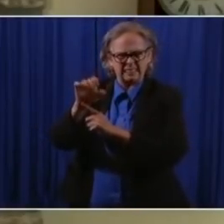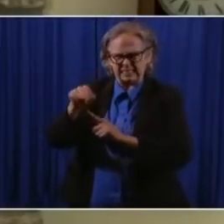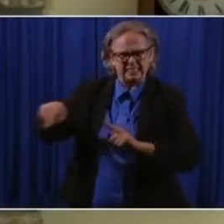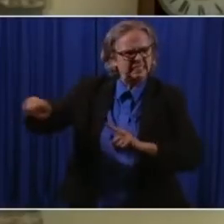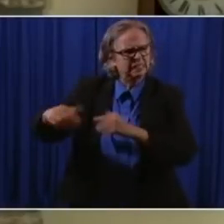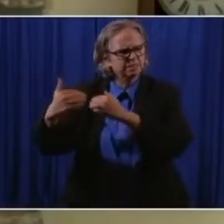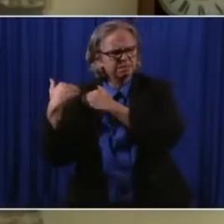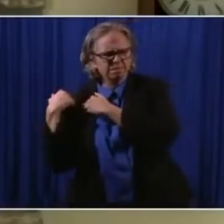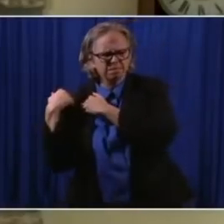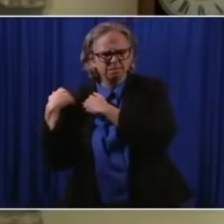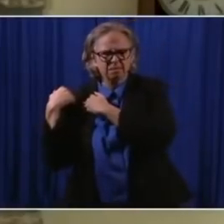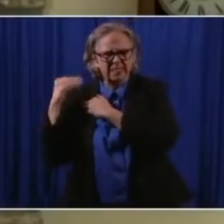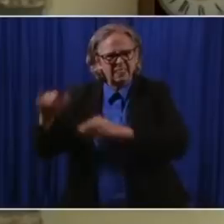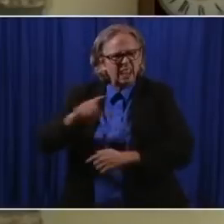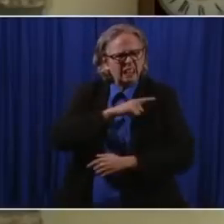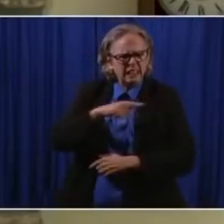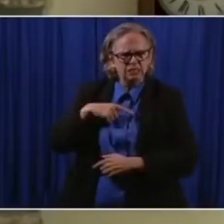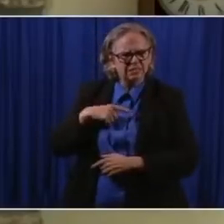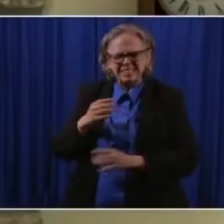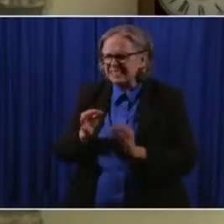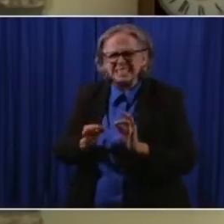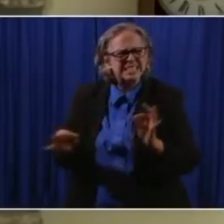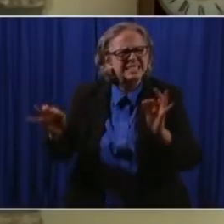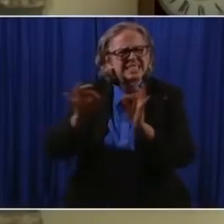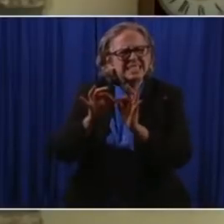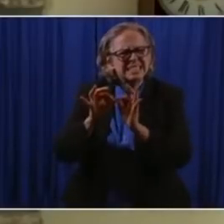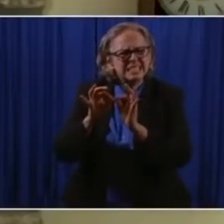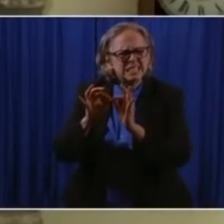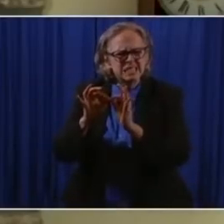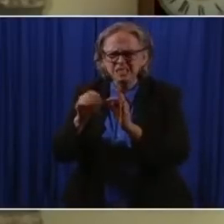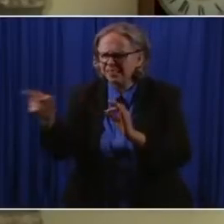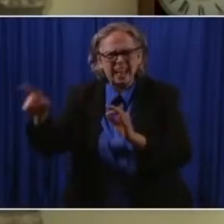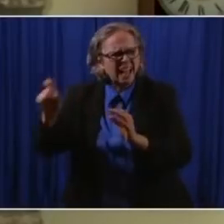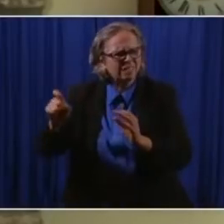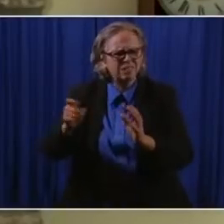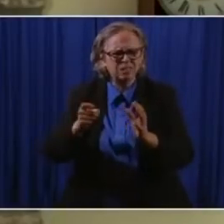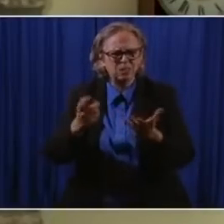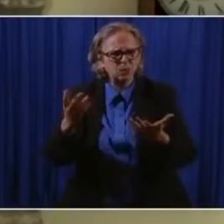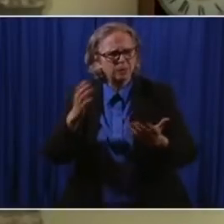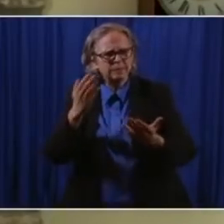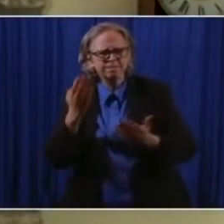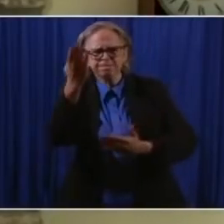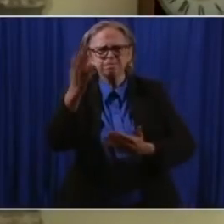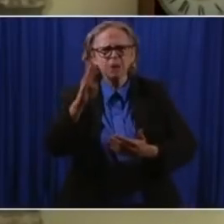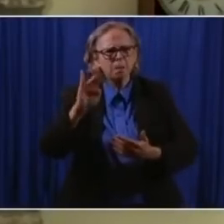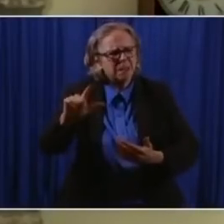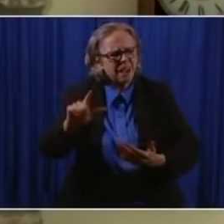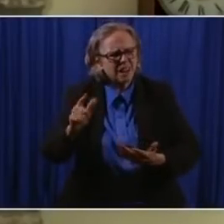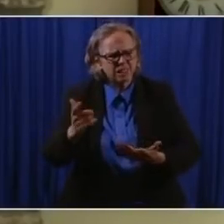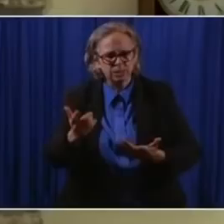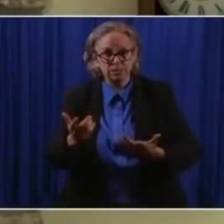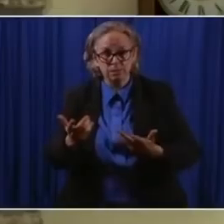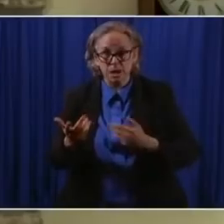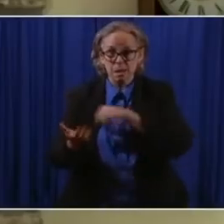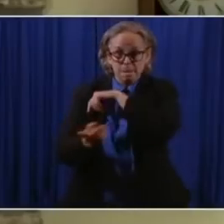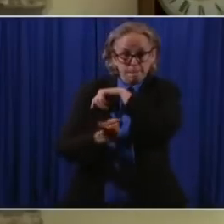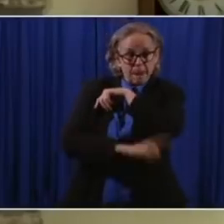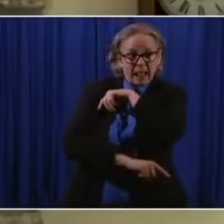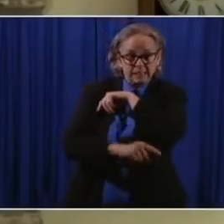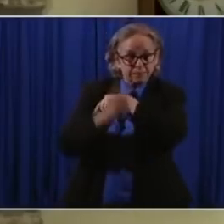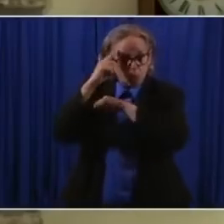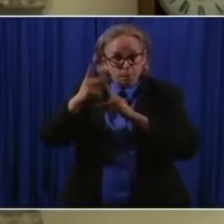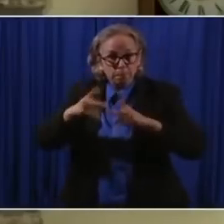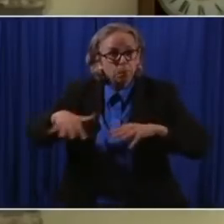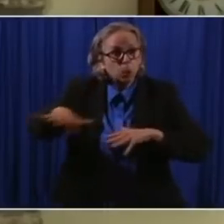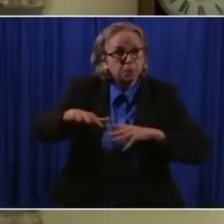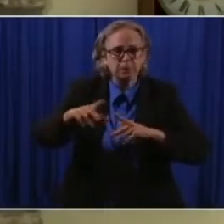difference. Our bill will get tougher on those who've committed a crime with a gun, people who have absolutely no right to